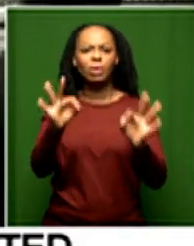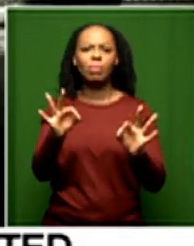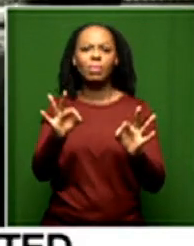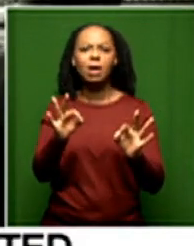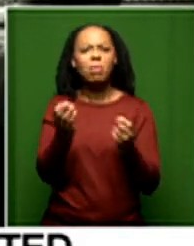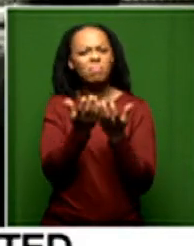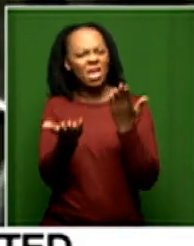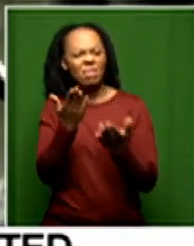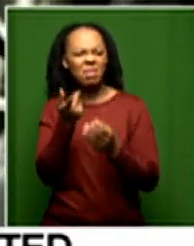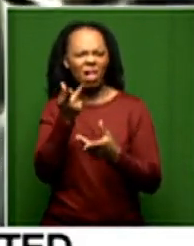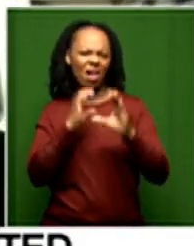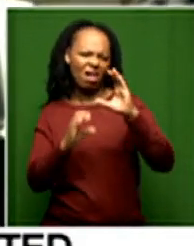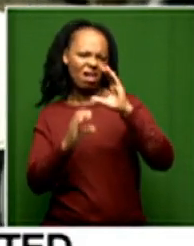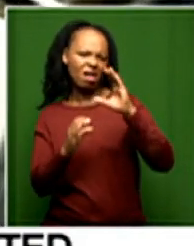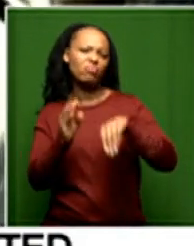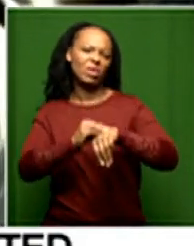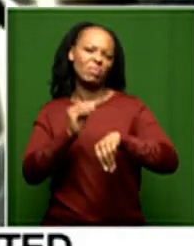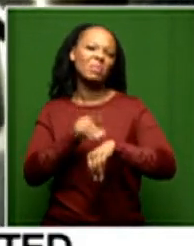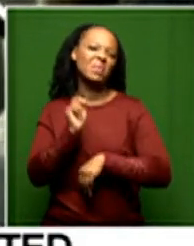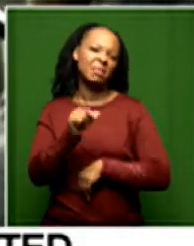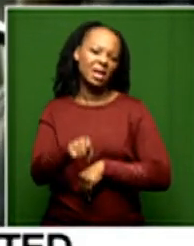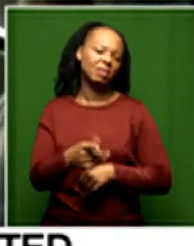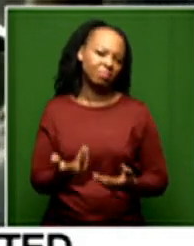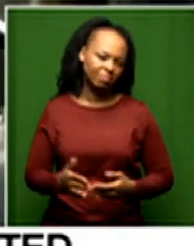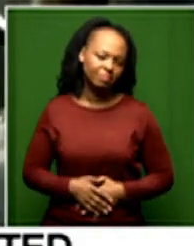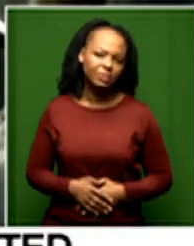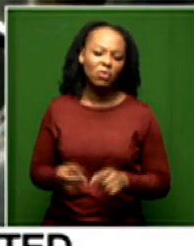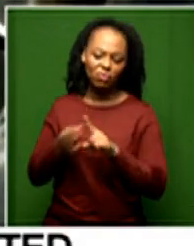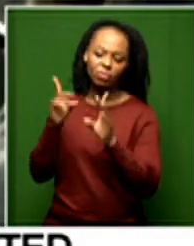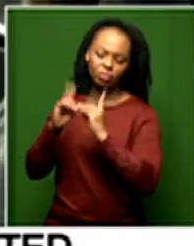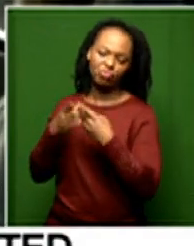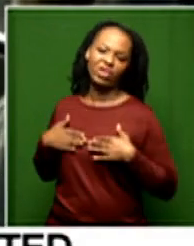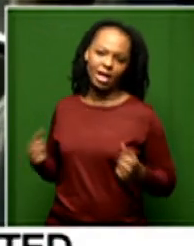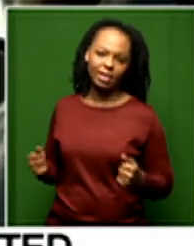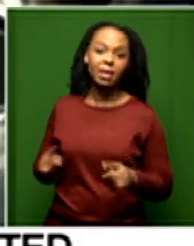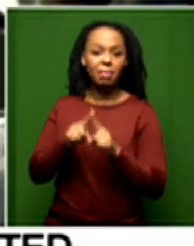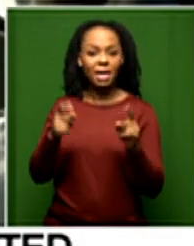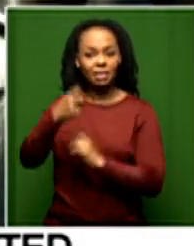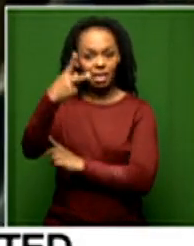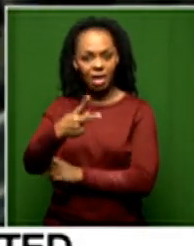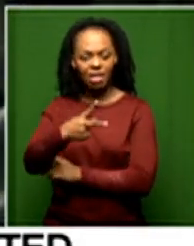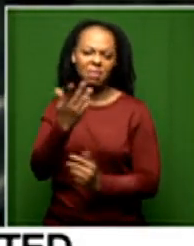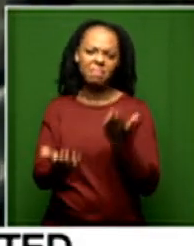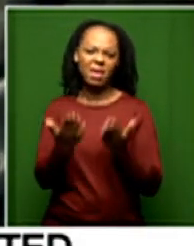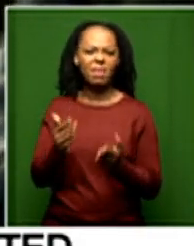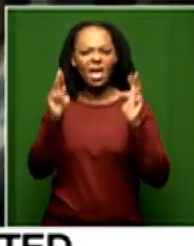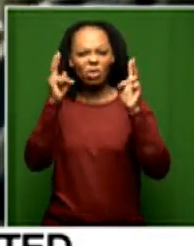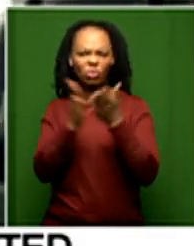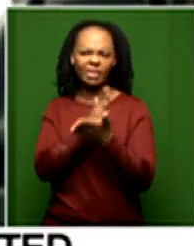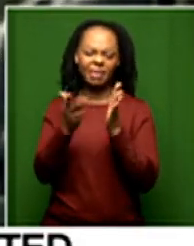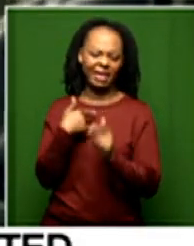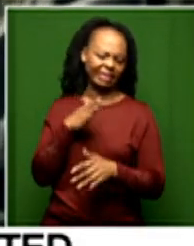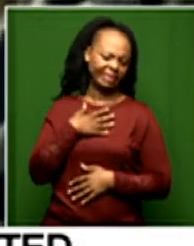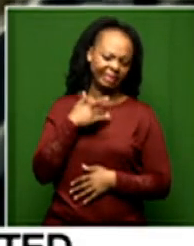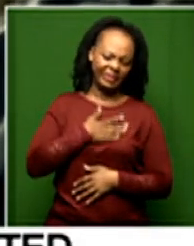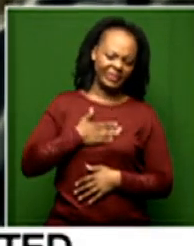one of the challenges that may be facing the Department of Health. But secondly, there might be issues of hesitance. Like you said, some